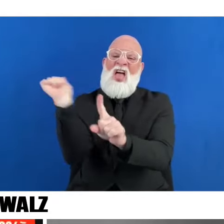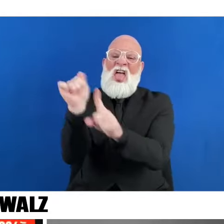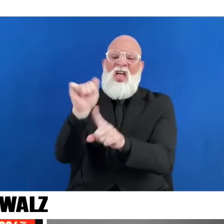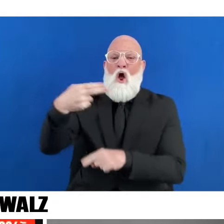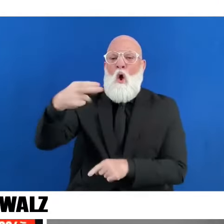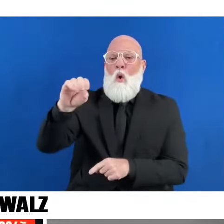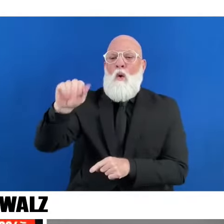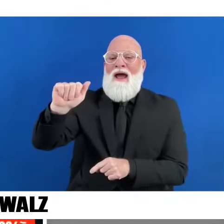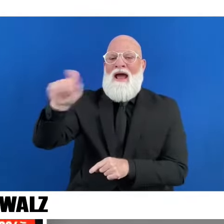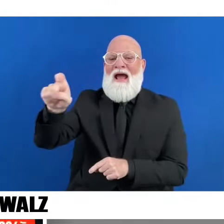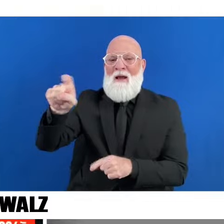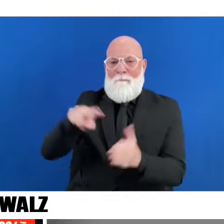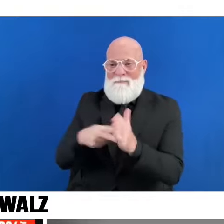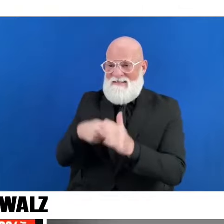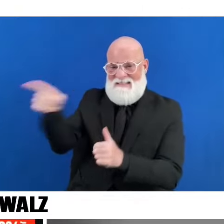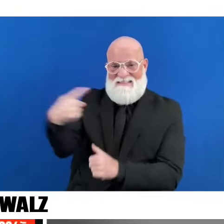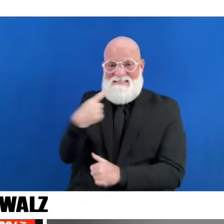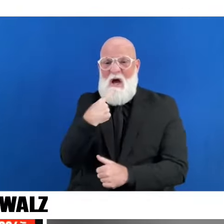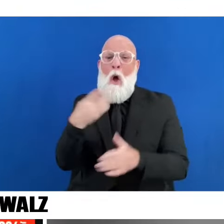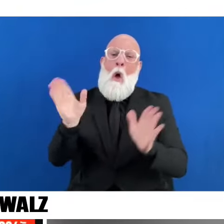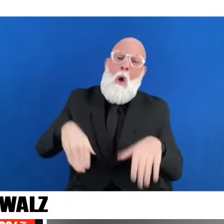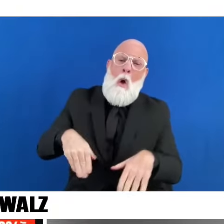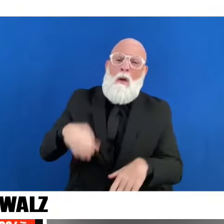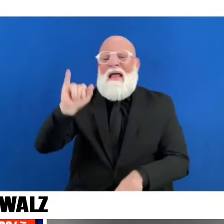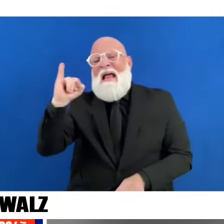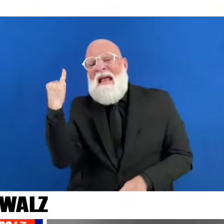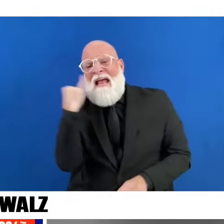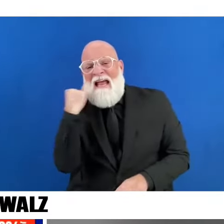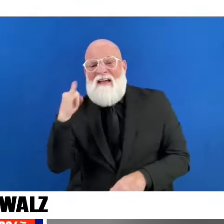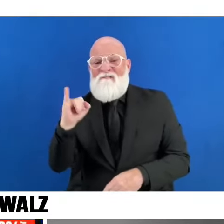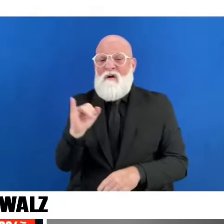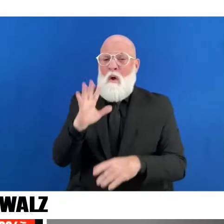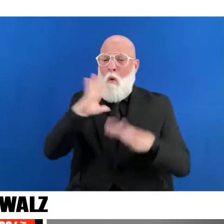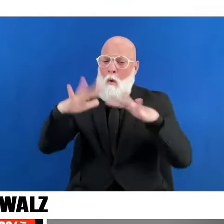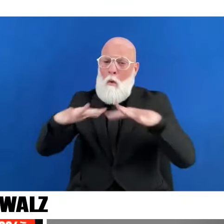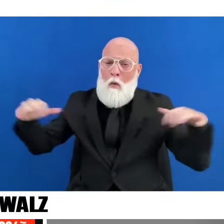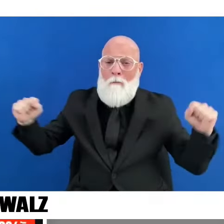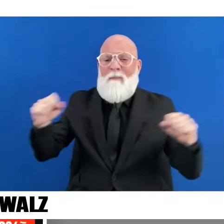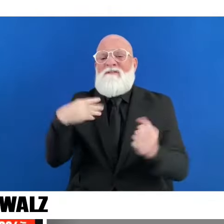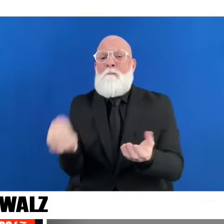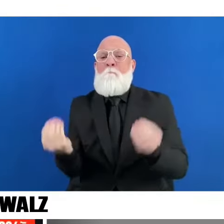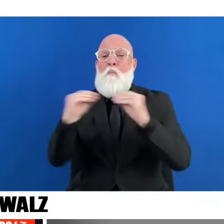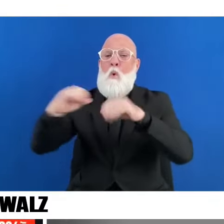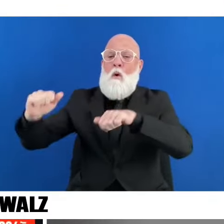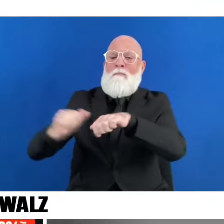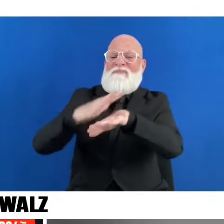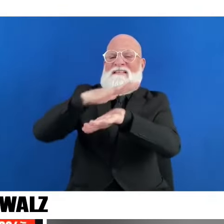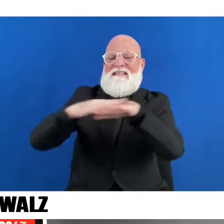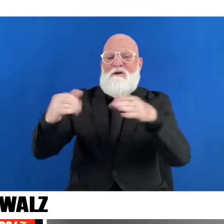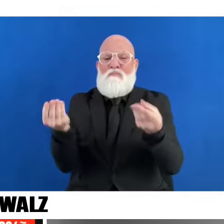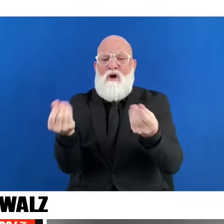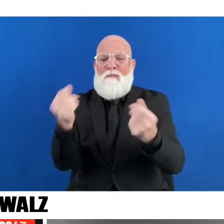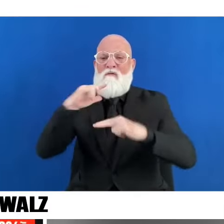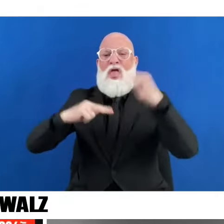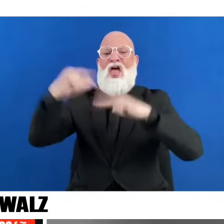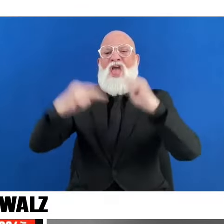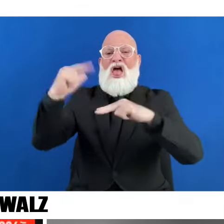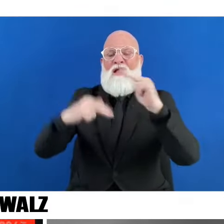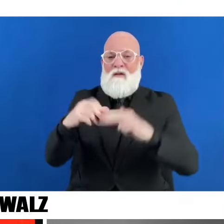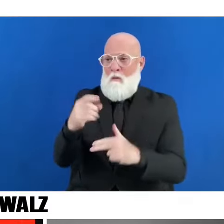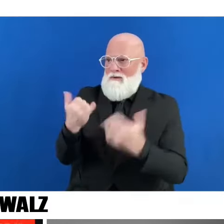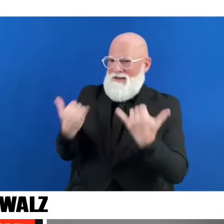beachfront property to be able to invest in. What we've seen out of the Harris administration now, the Biden-Harris administration, is we've seen this